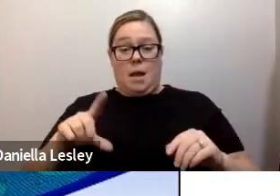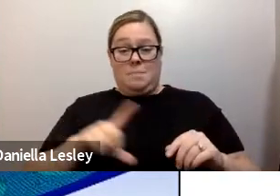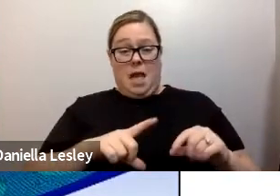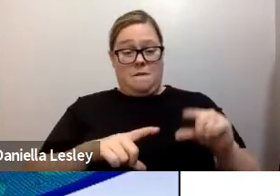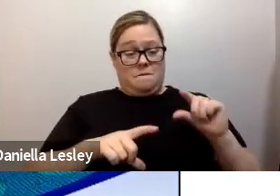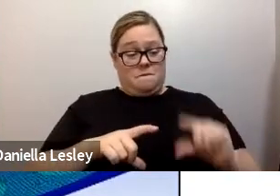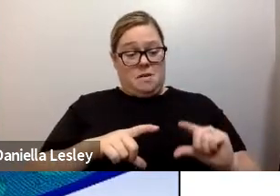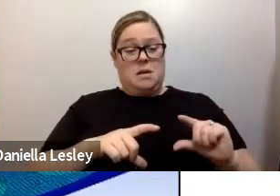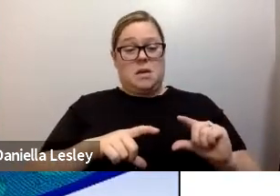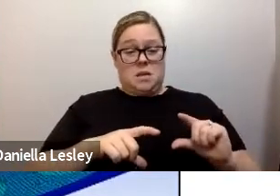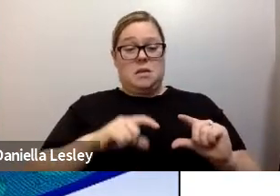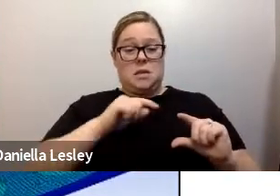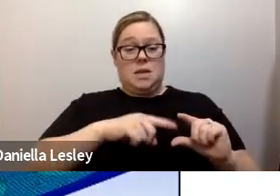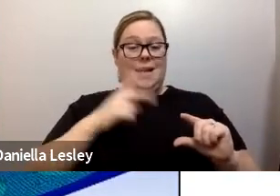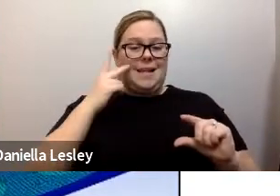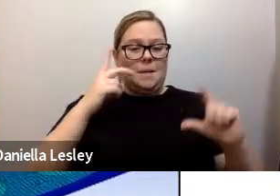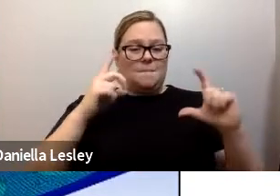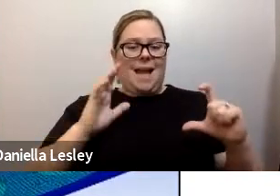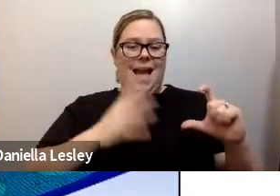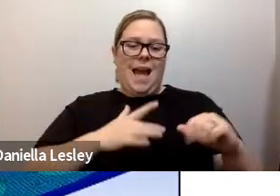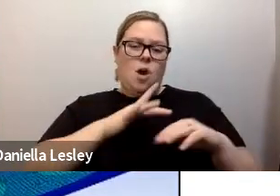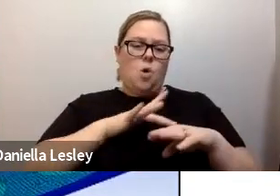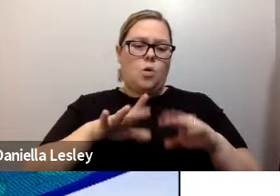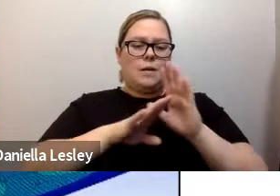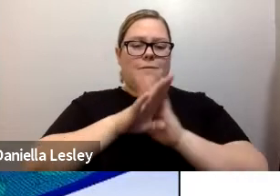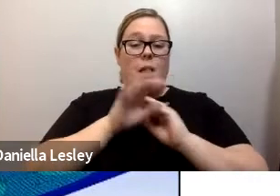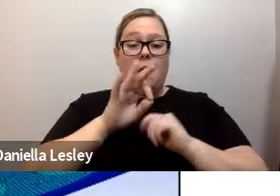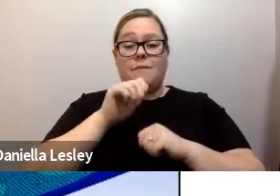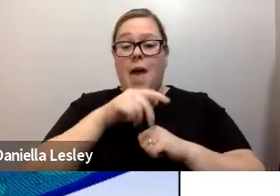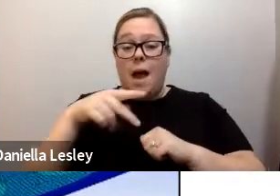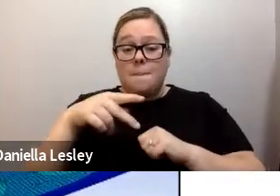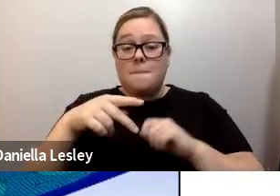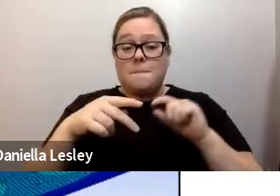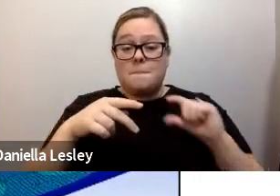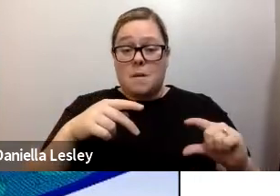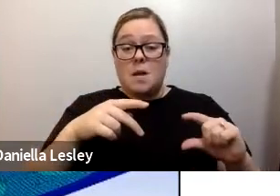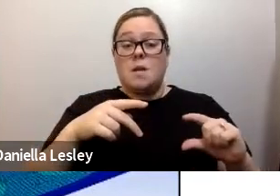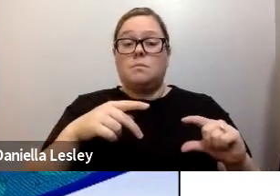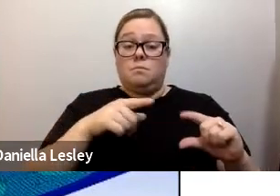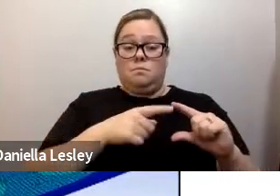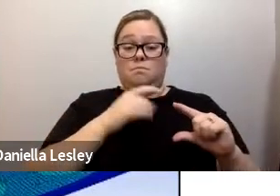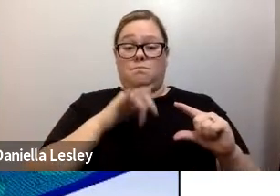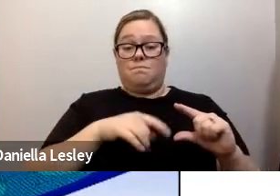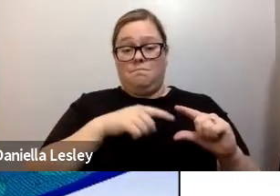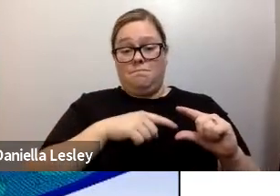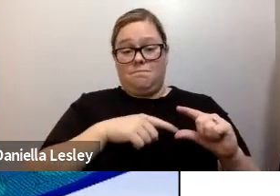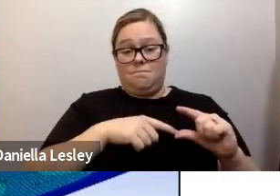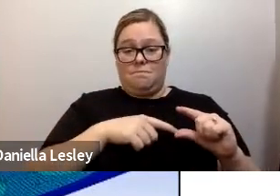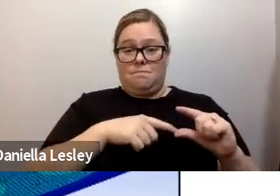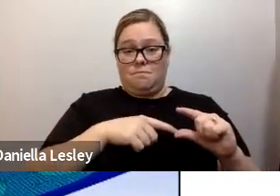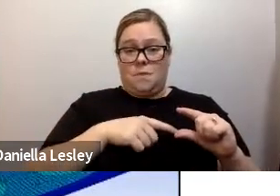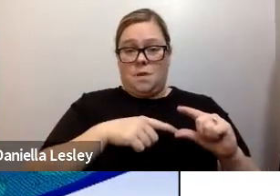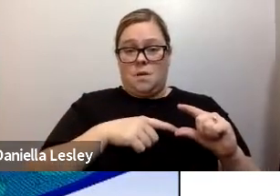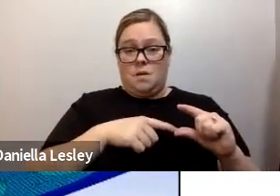picture, you see a snapshot of our early development of an app. So we moved from what was kind of a tangible